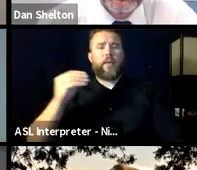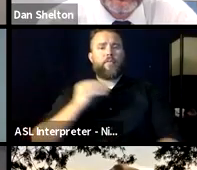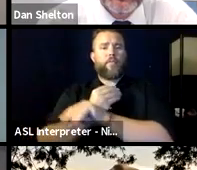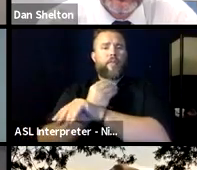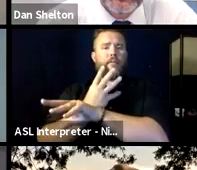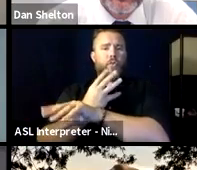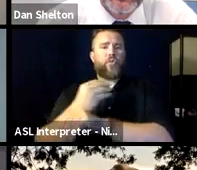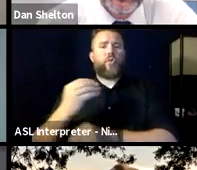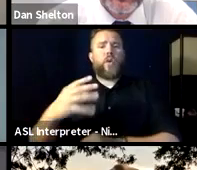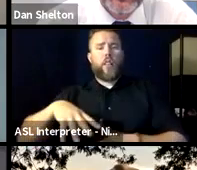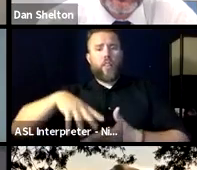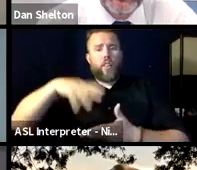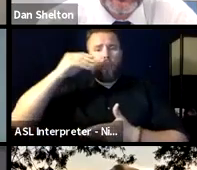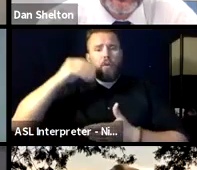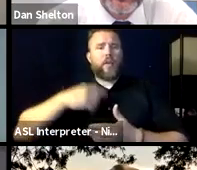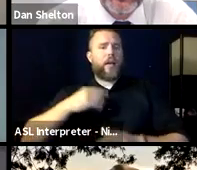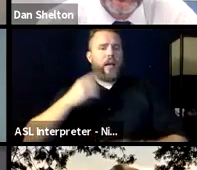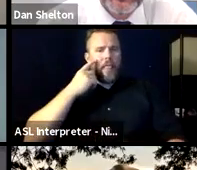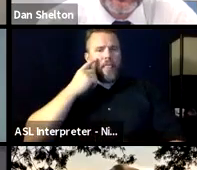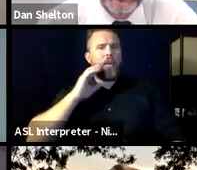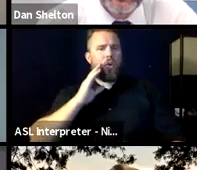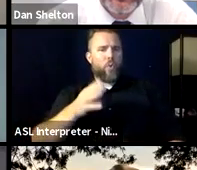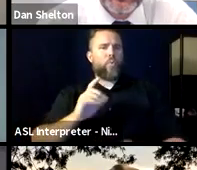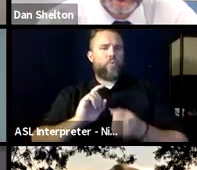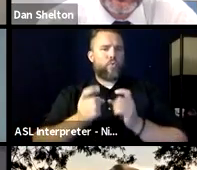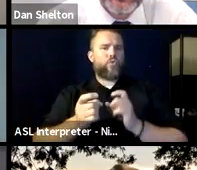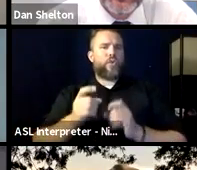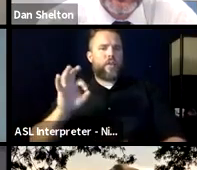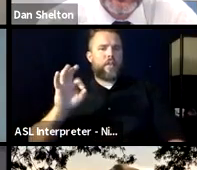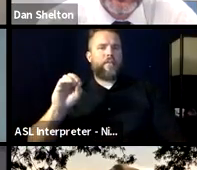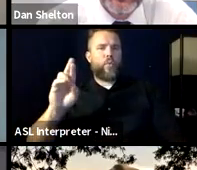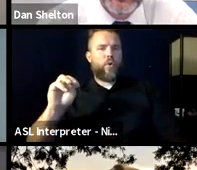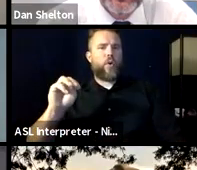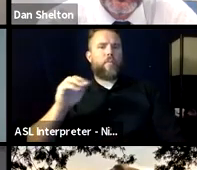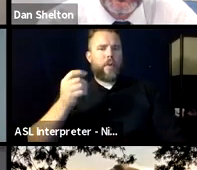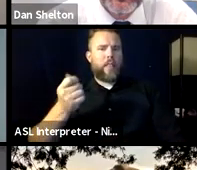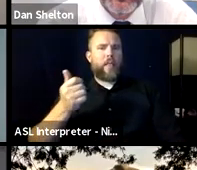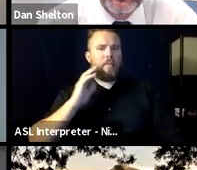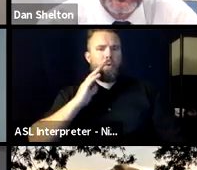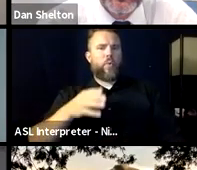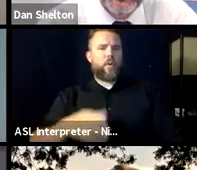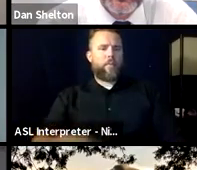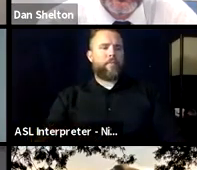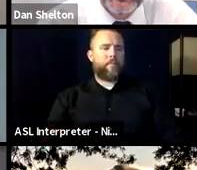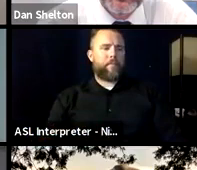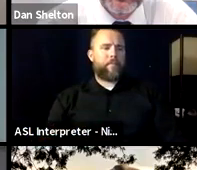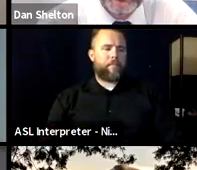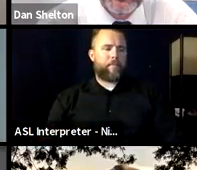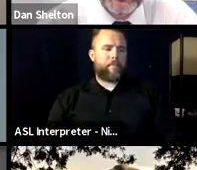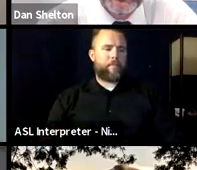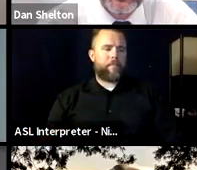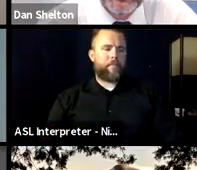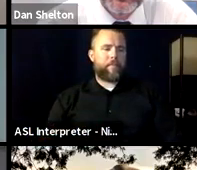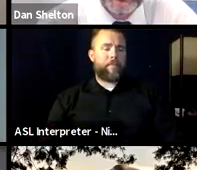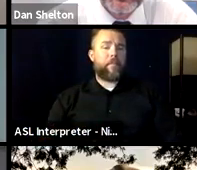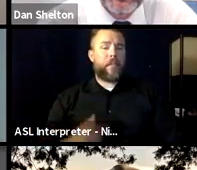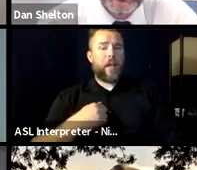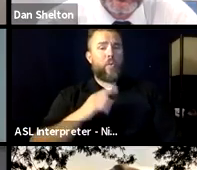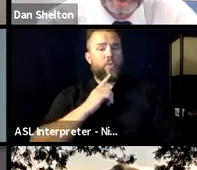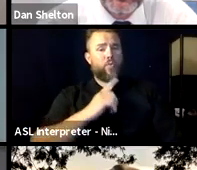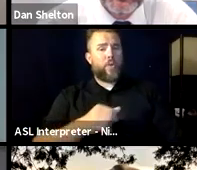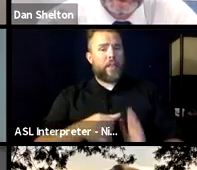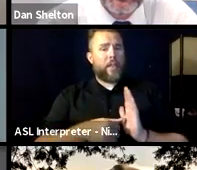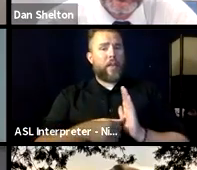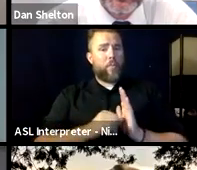form. So I anticipate we're going to change the form a little bit. And I expect it would change. I was very impressed with the process that was